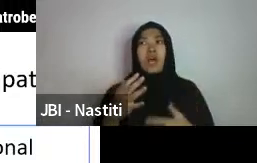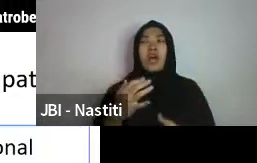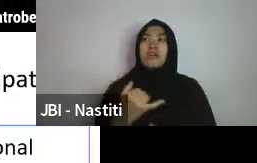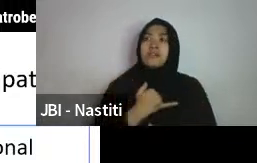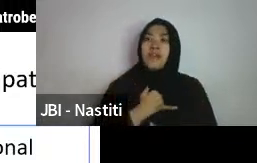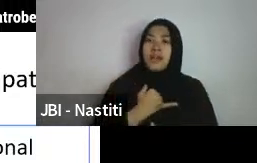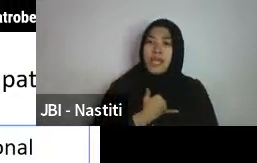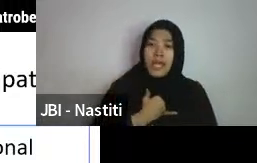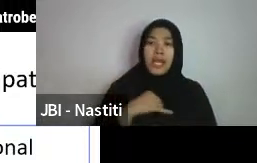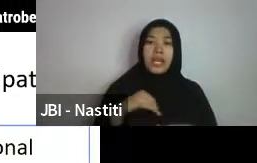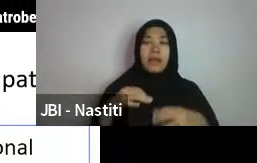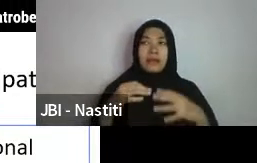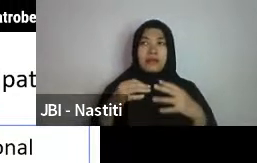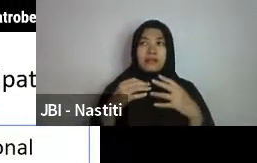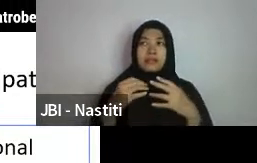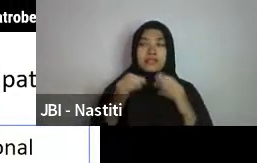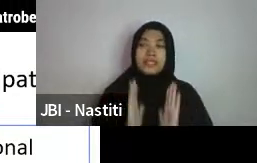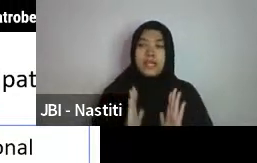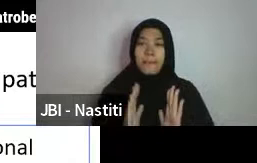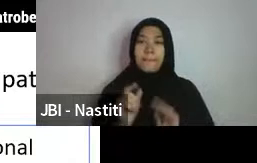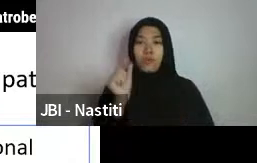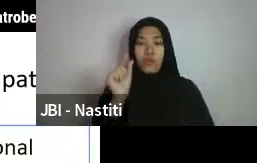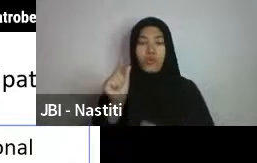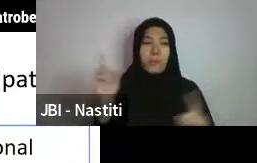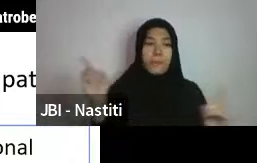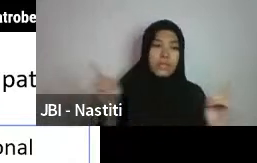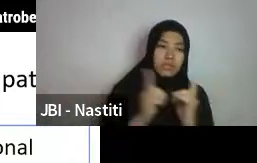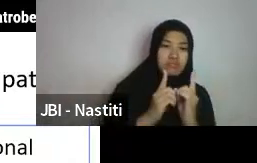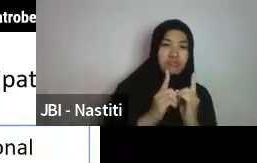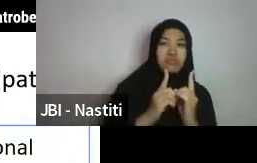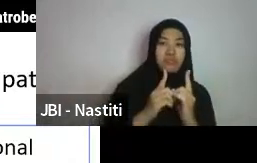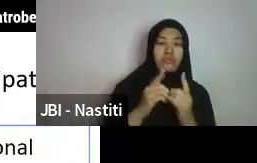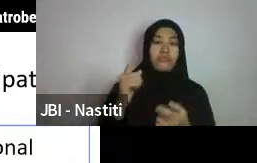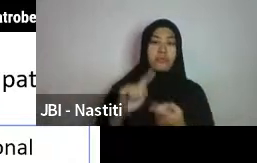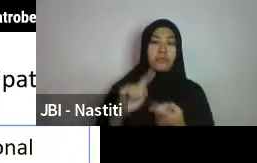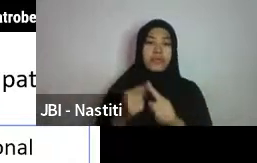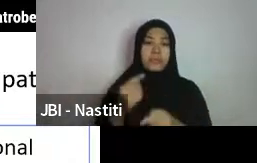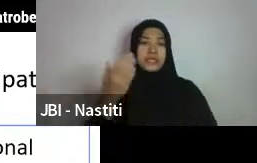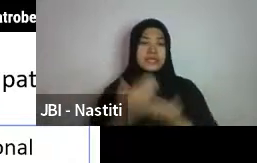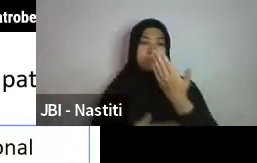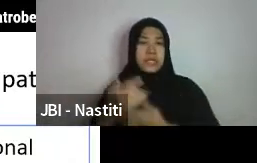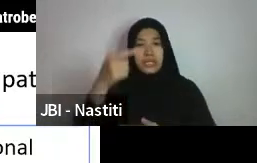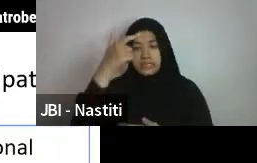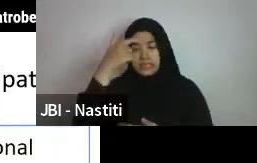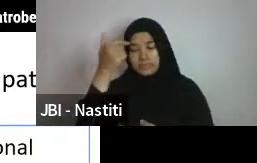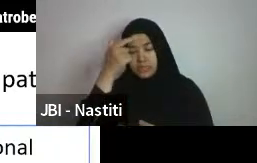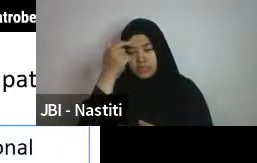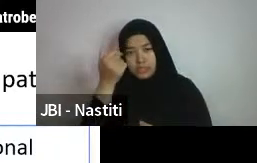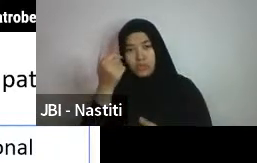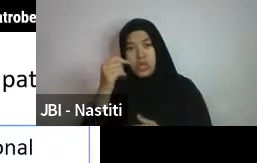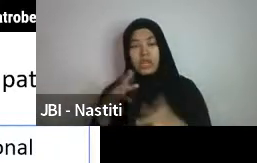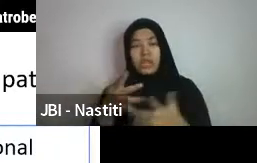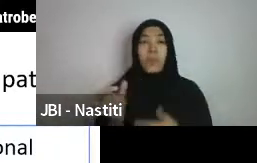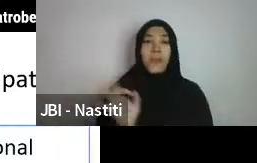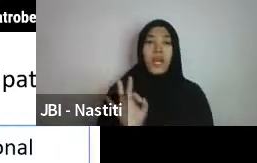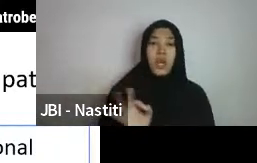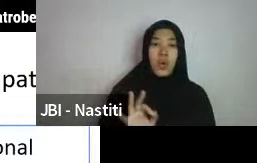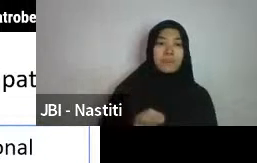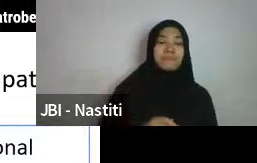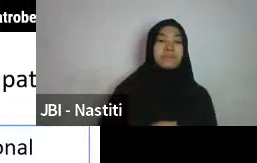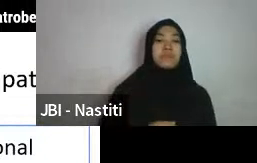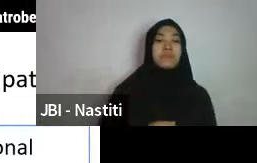And we also asked about their education, professional development and experience in this area. And then we used